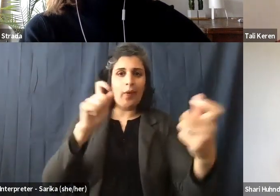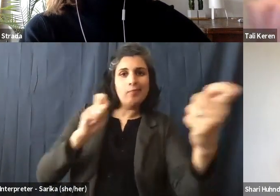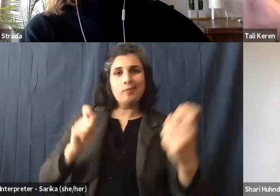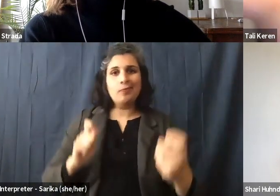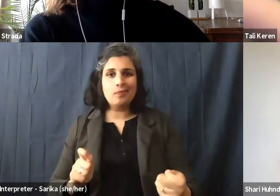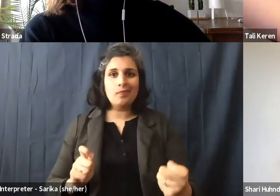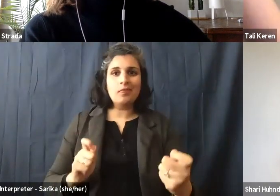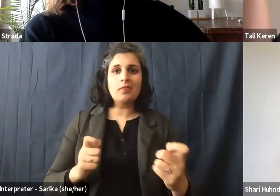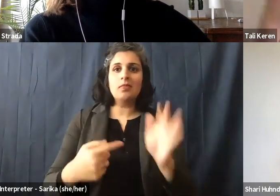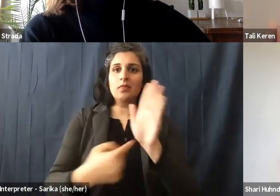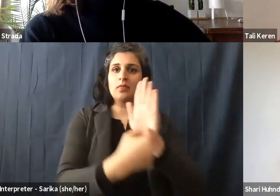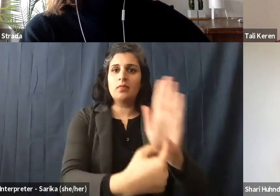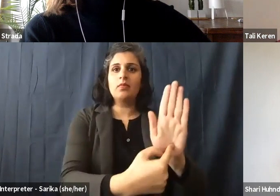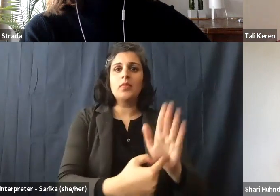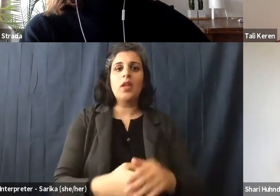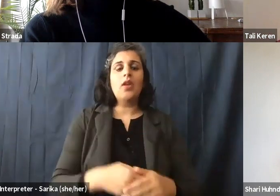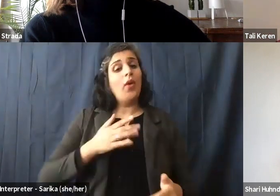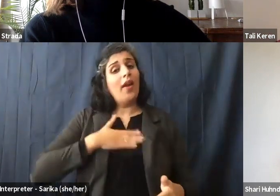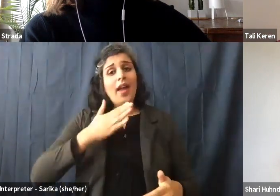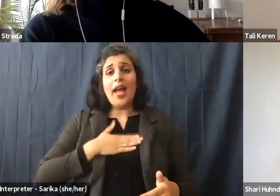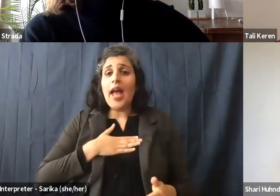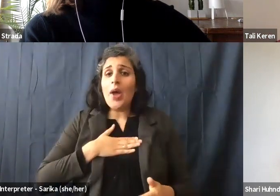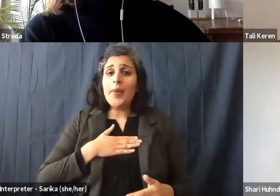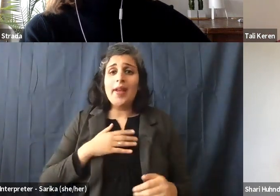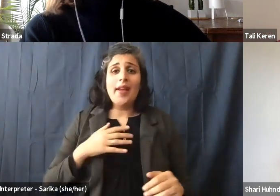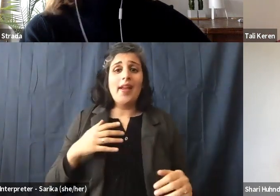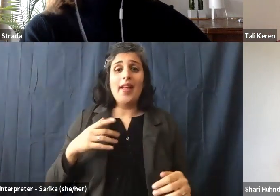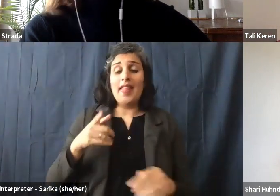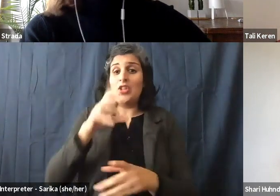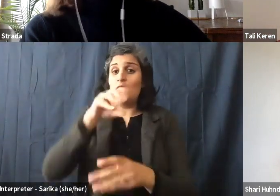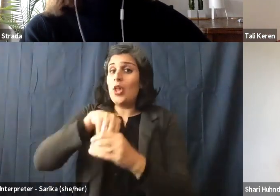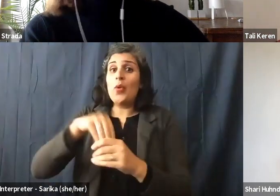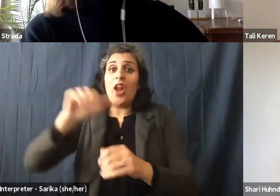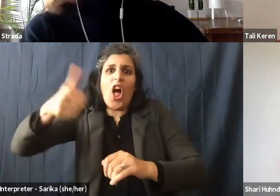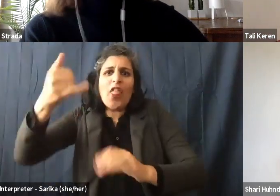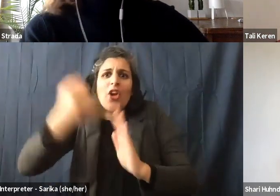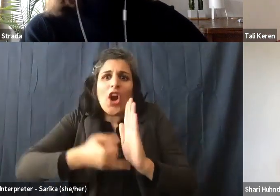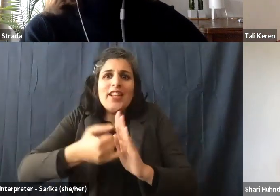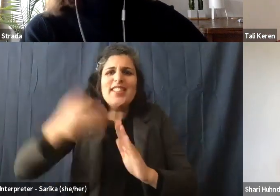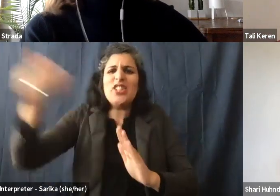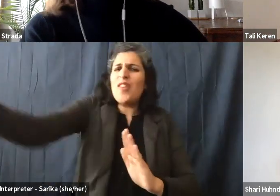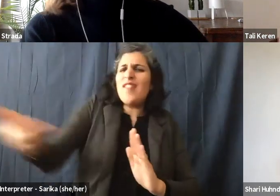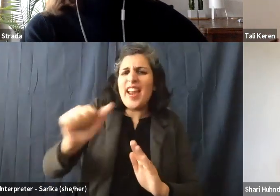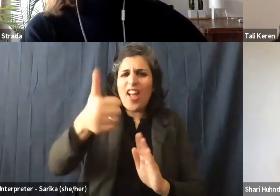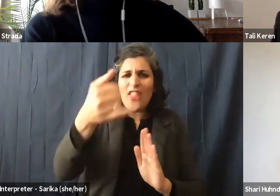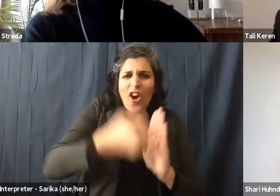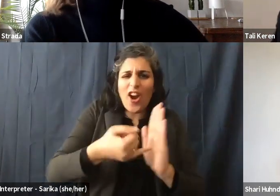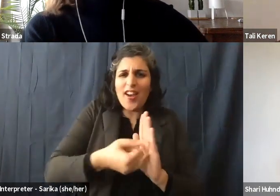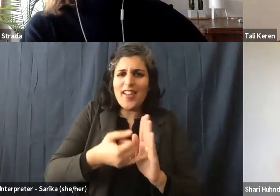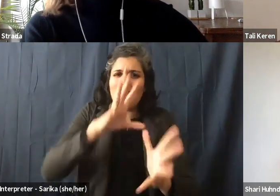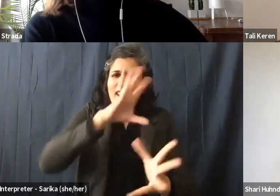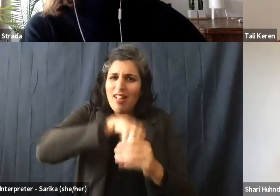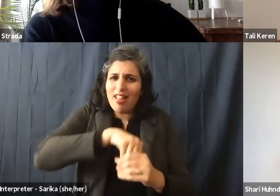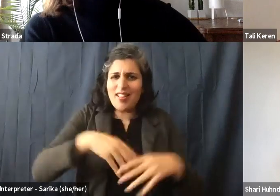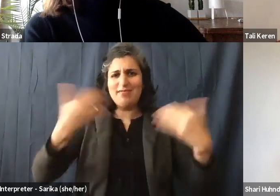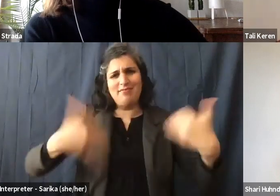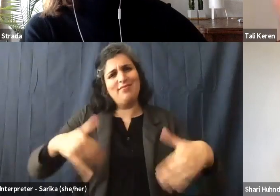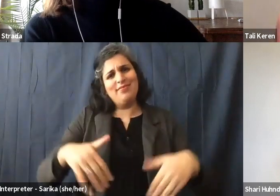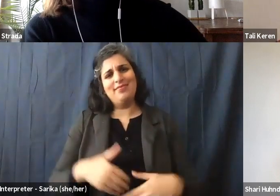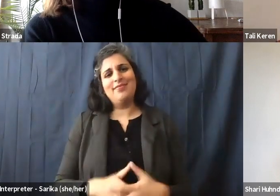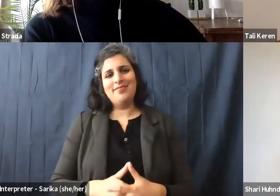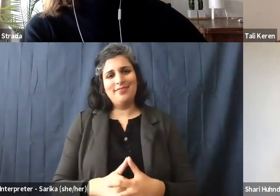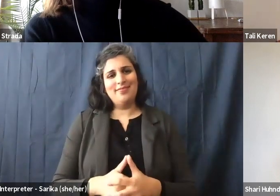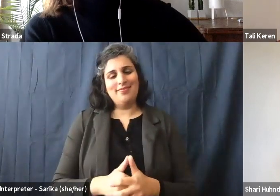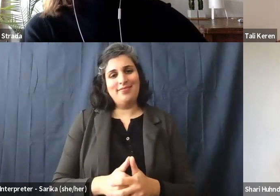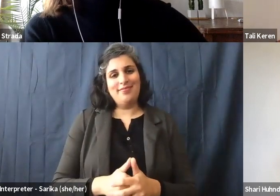happy and thrilled that you included other artists, invited other artists into this. So just to kind